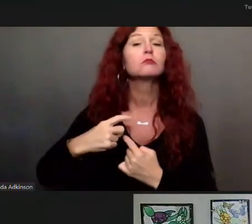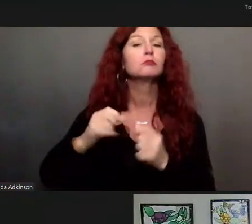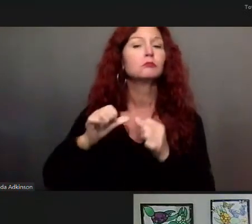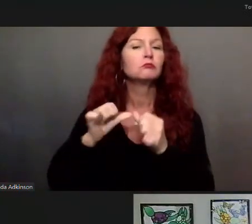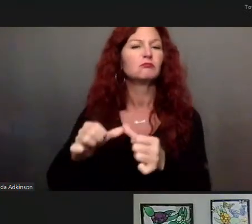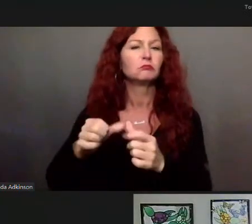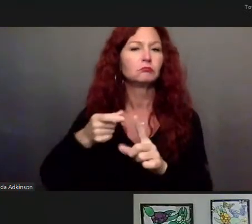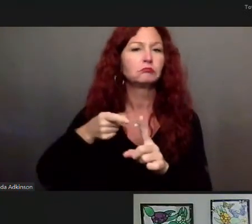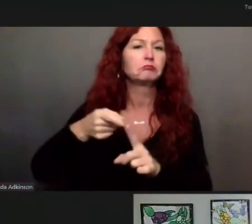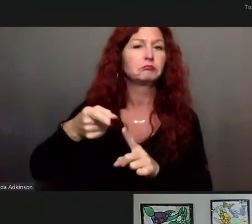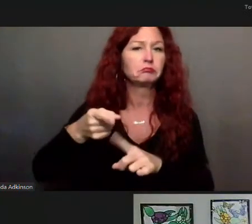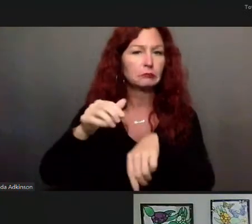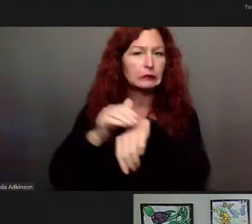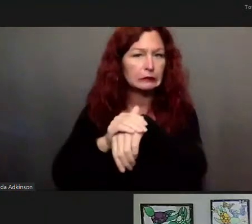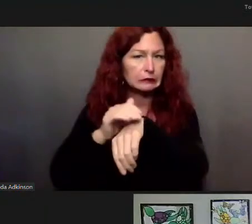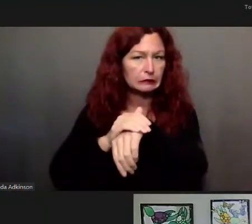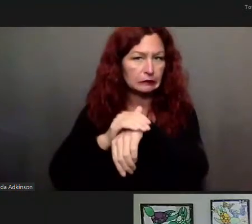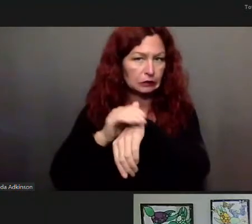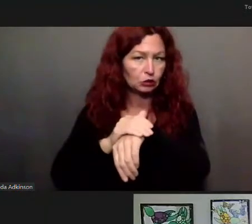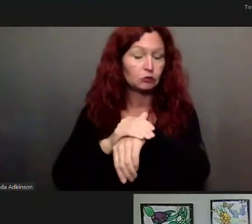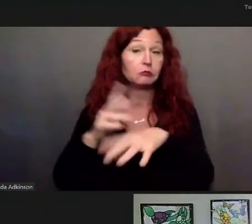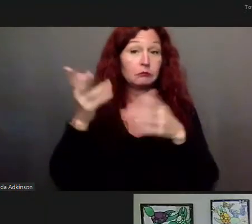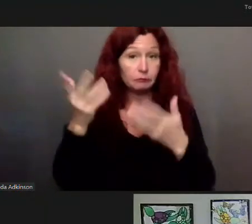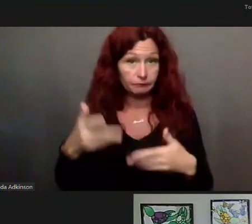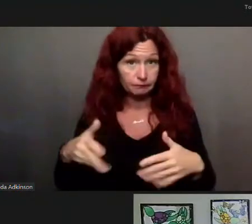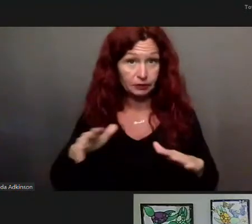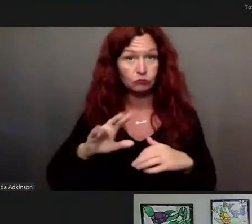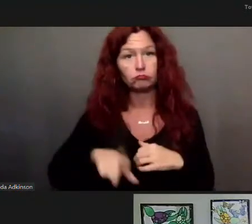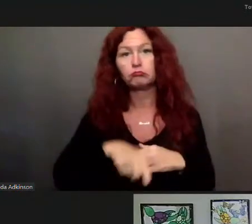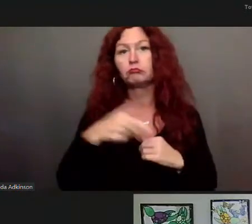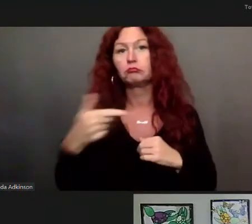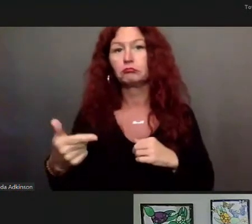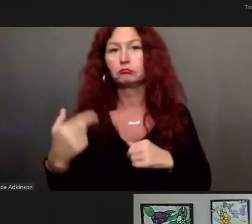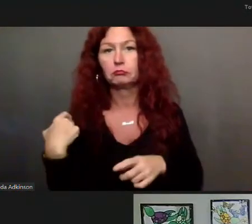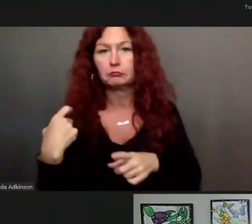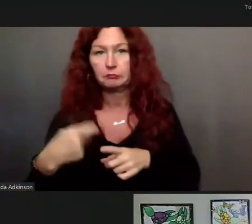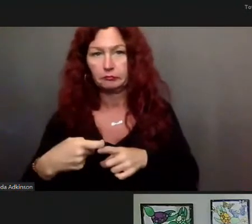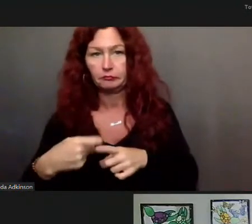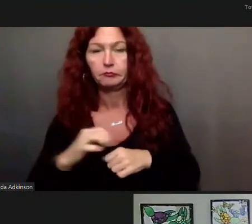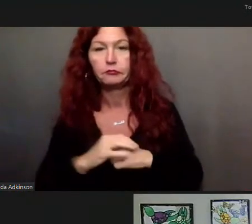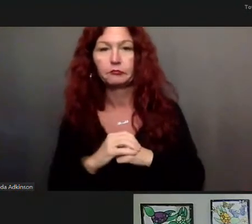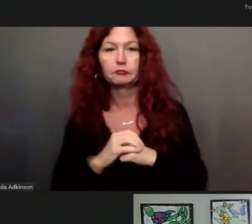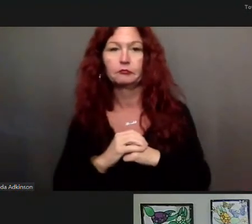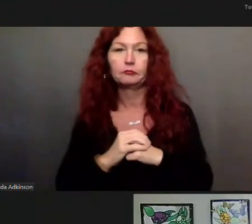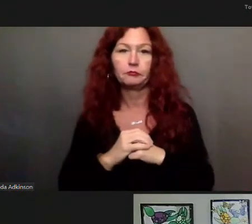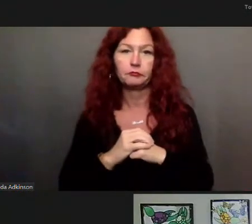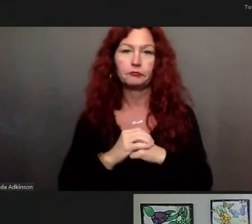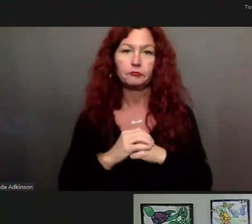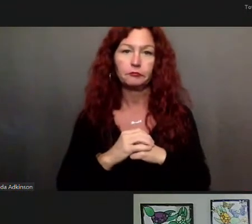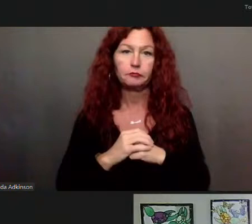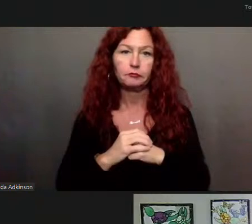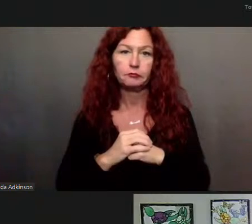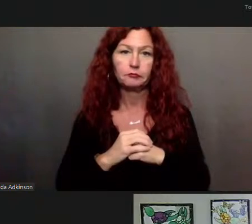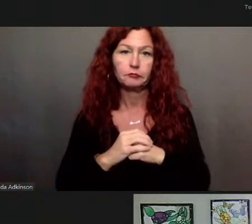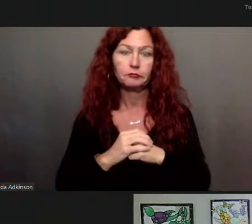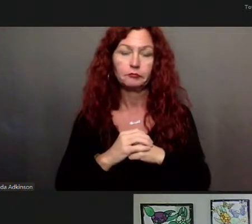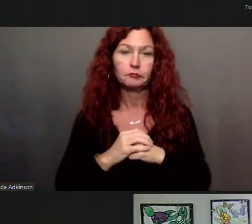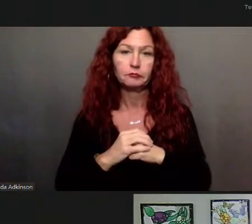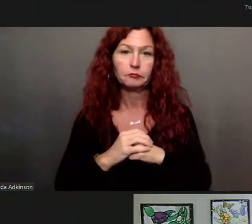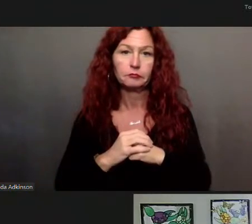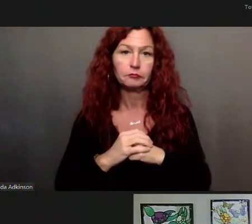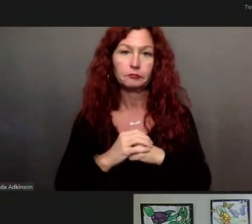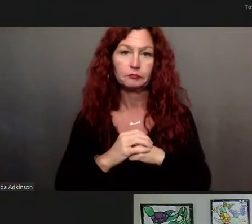Jennifer Moon, who's overseeing the new normal guidelines, are also available to answer your questions. And then I'll say a few words in Spanish and